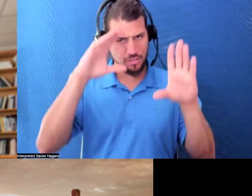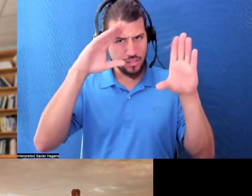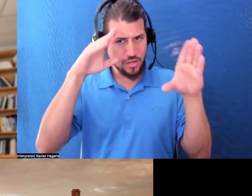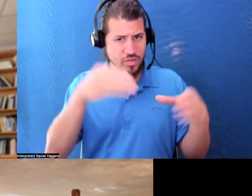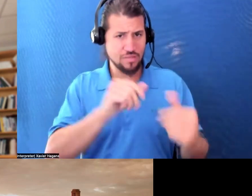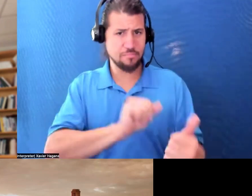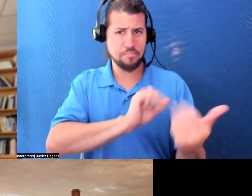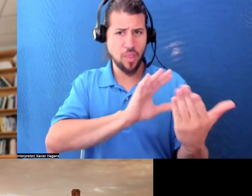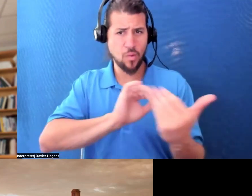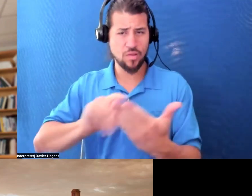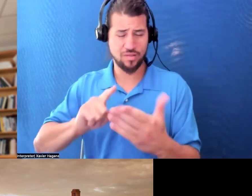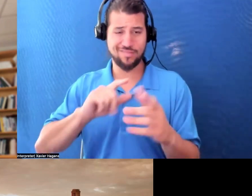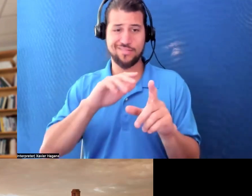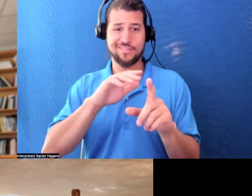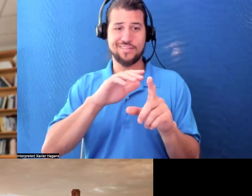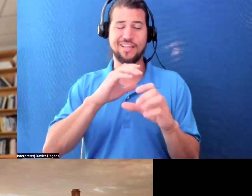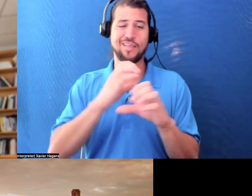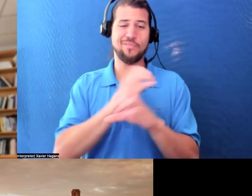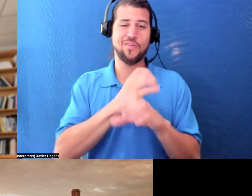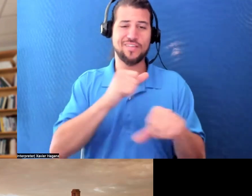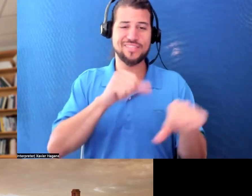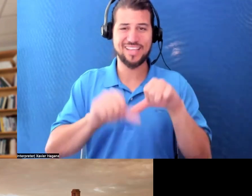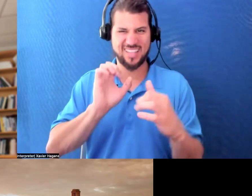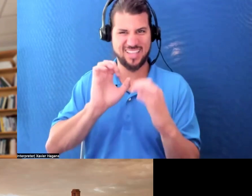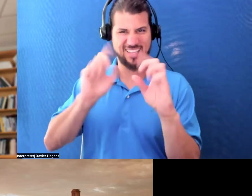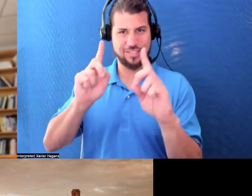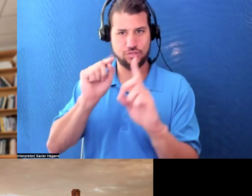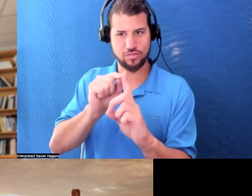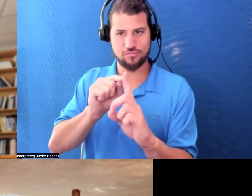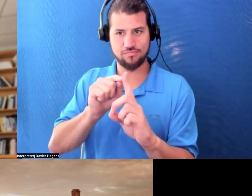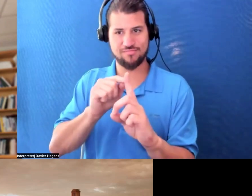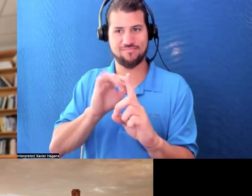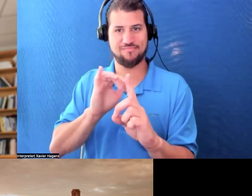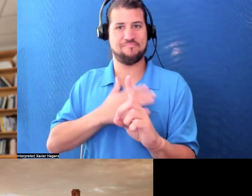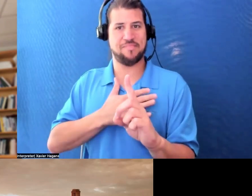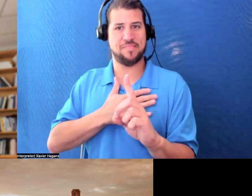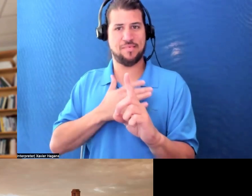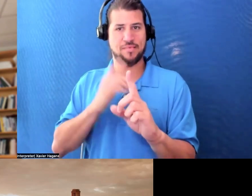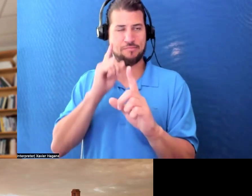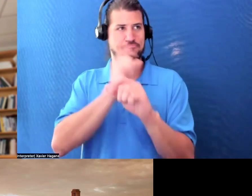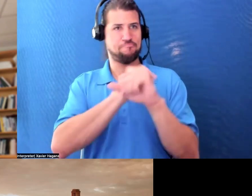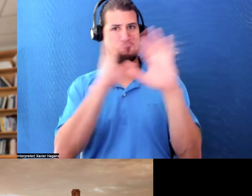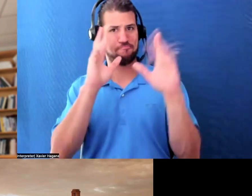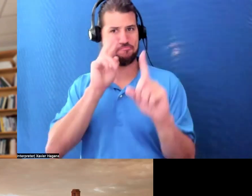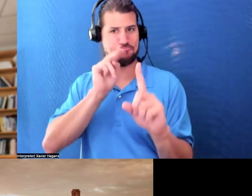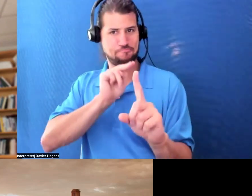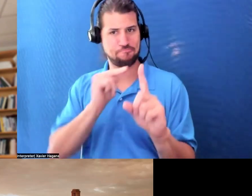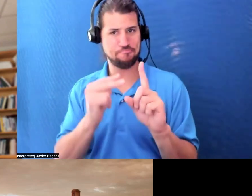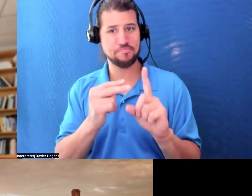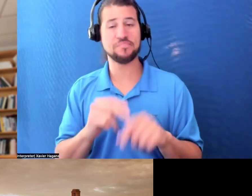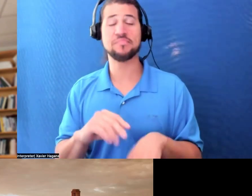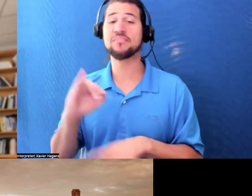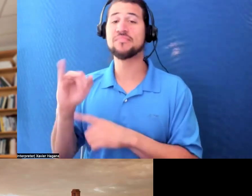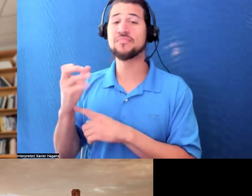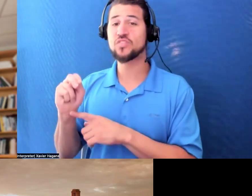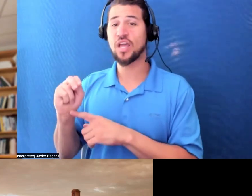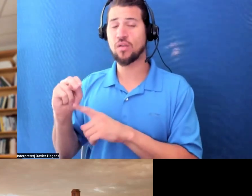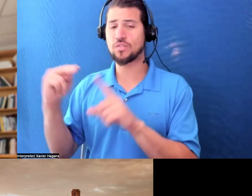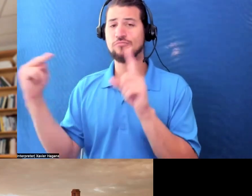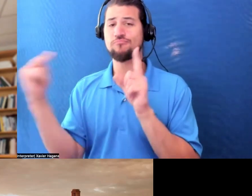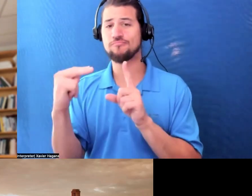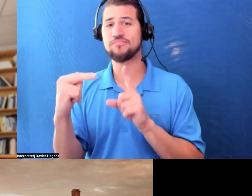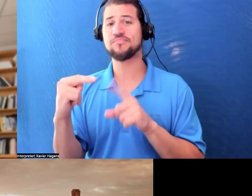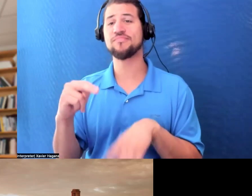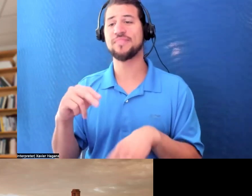computer science education context. So, um, while Jen was looking accessibility is more of like